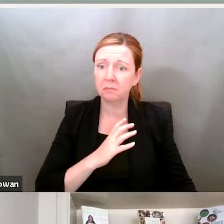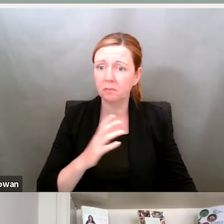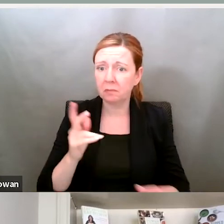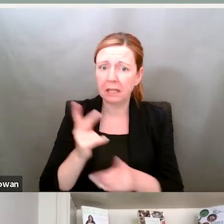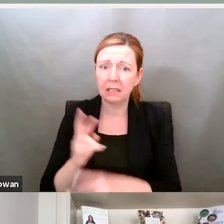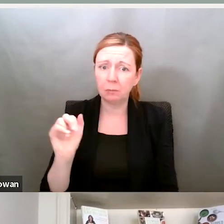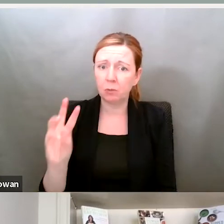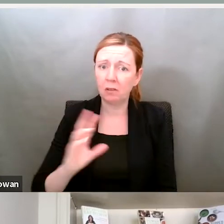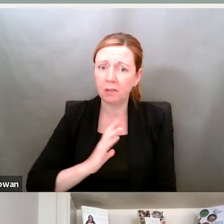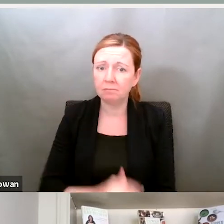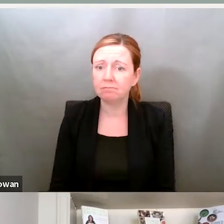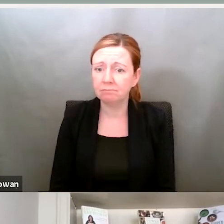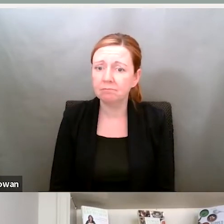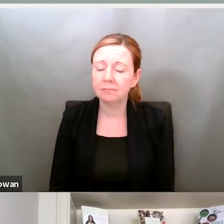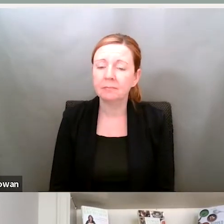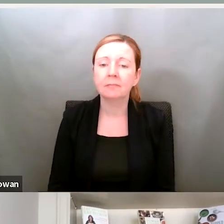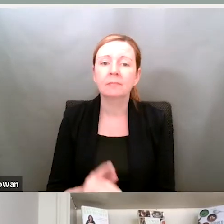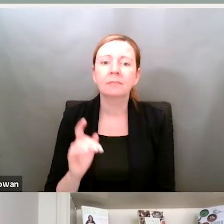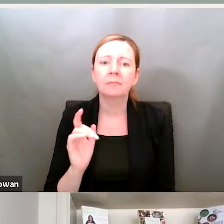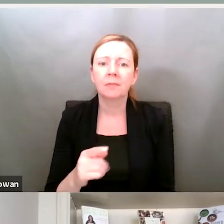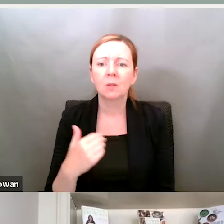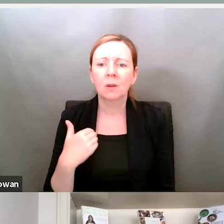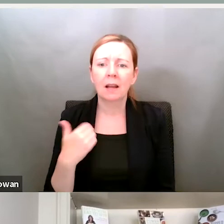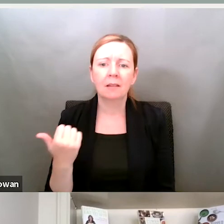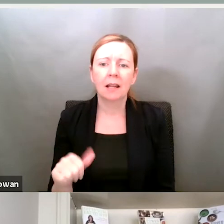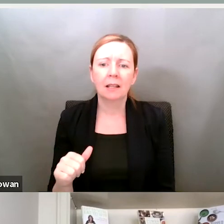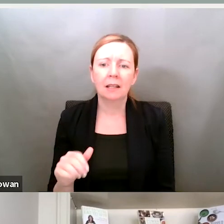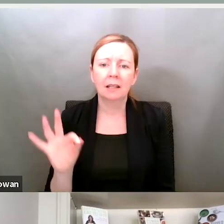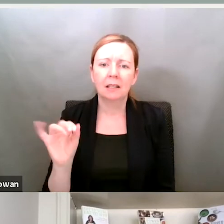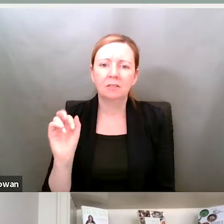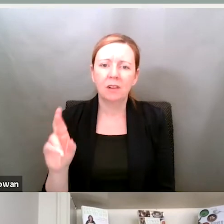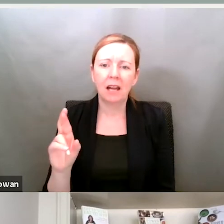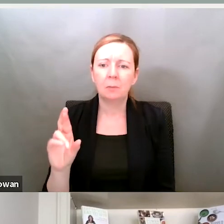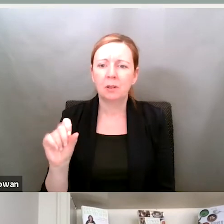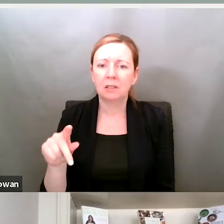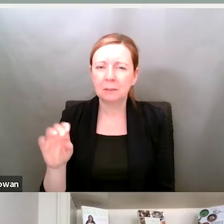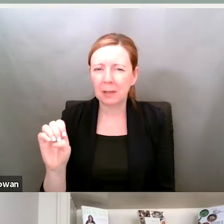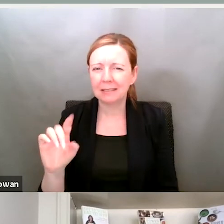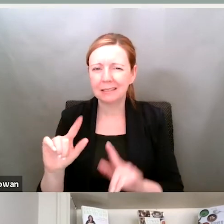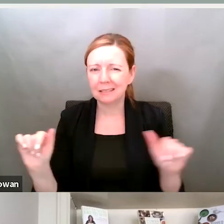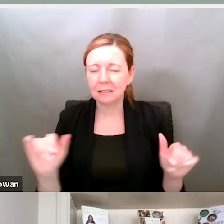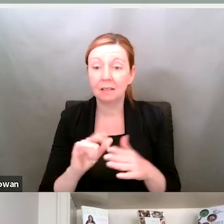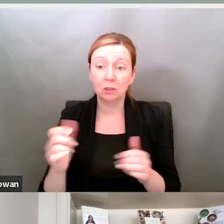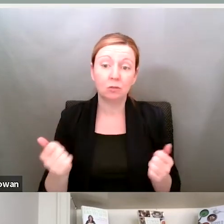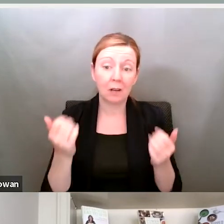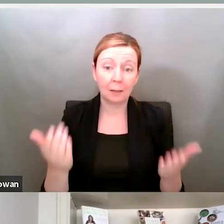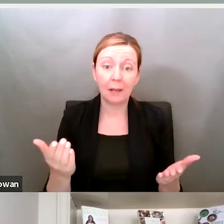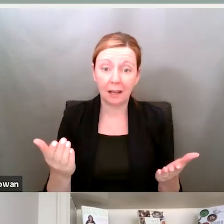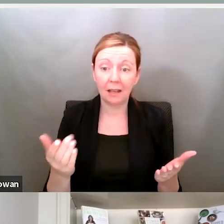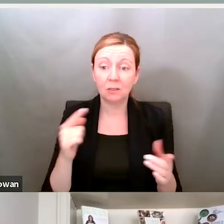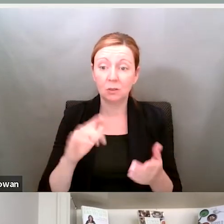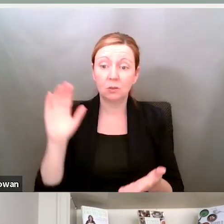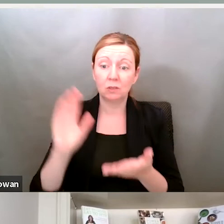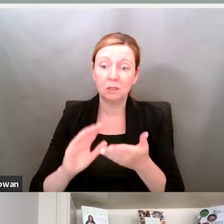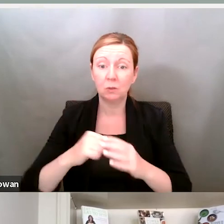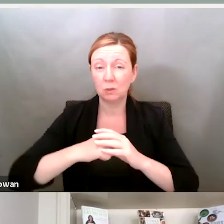like that. Do you have any fiber, spices, etc., that you would recommend to reduce